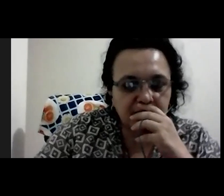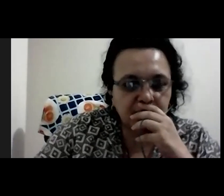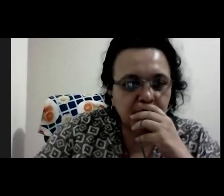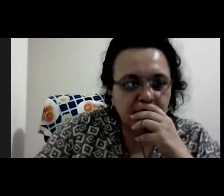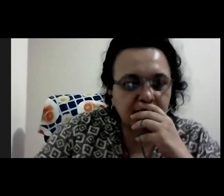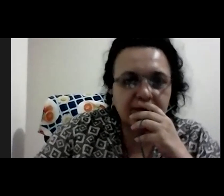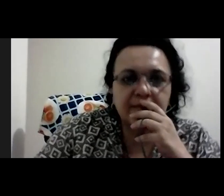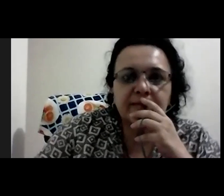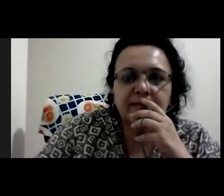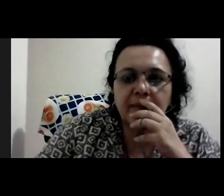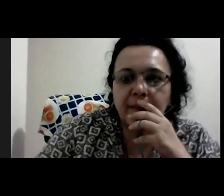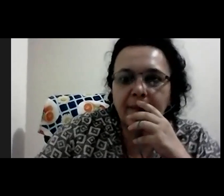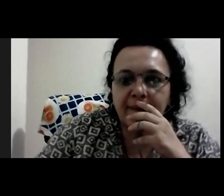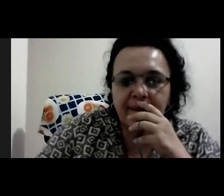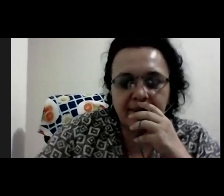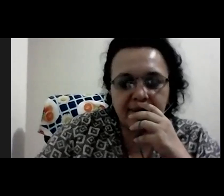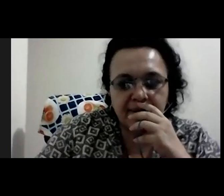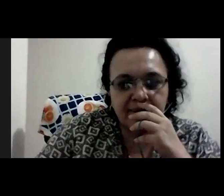How was your weekend?